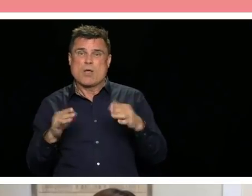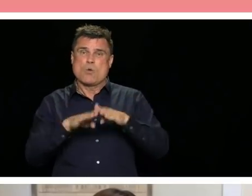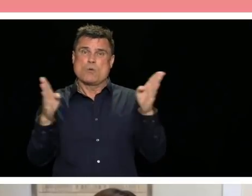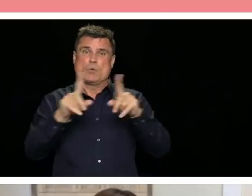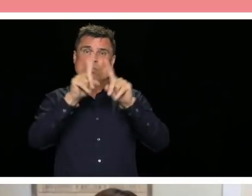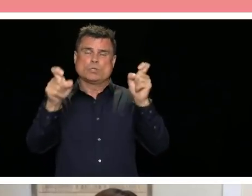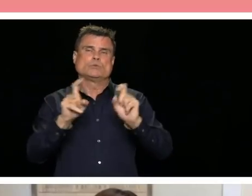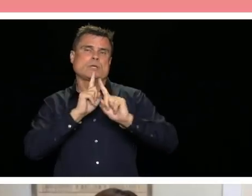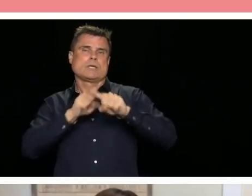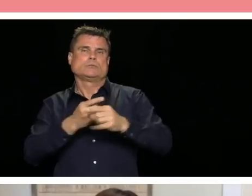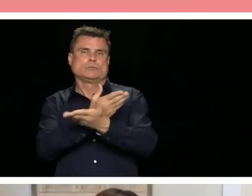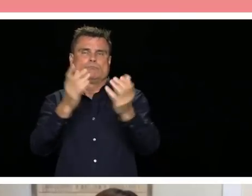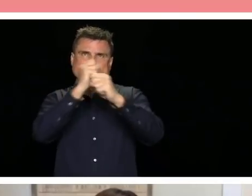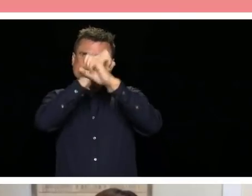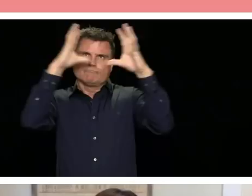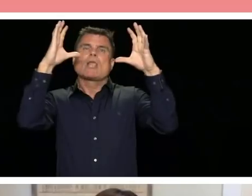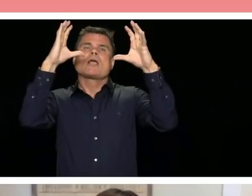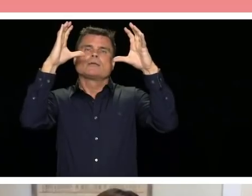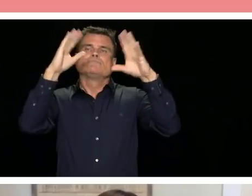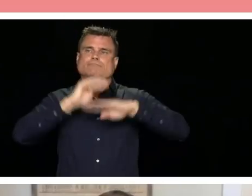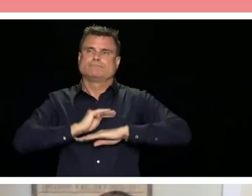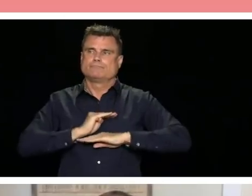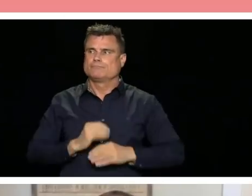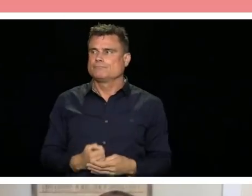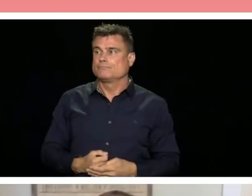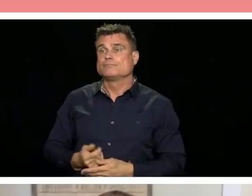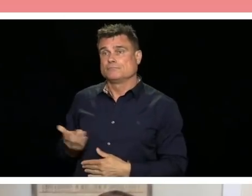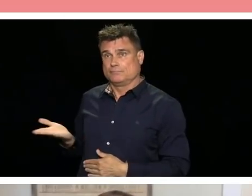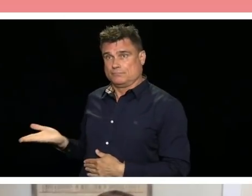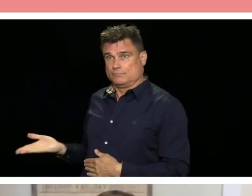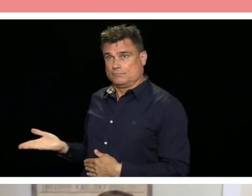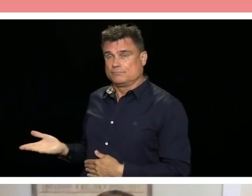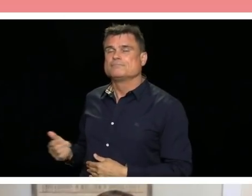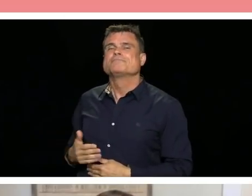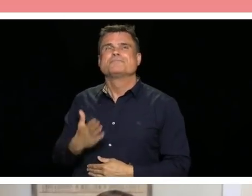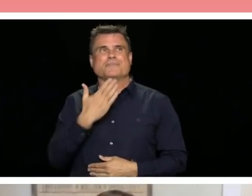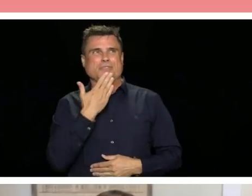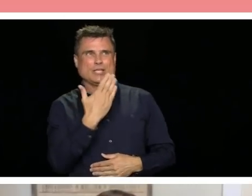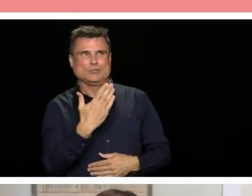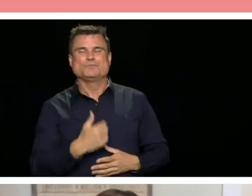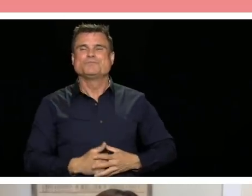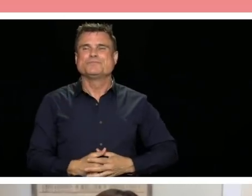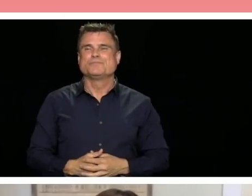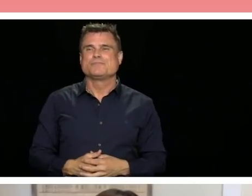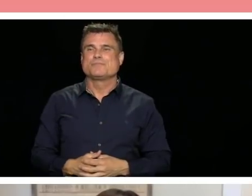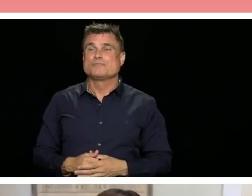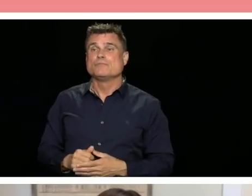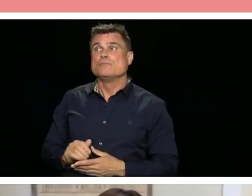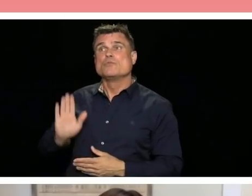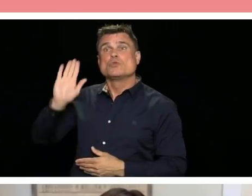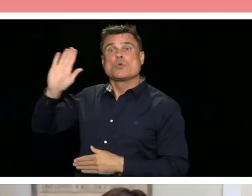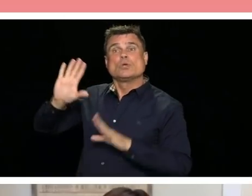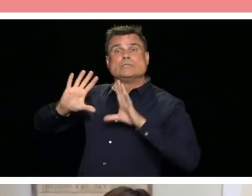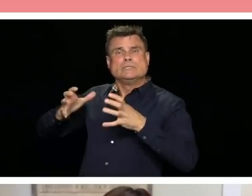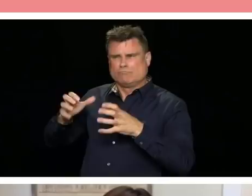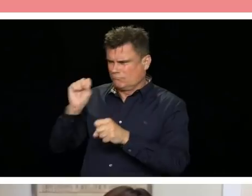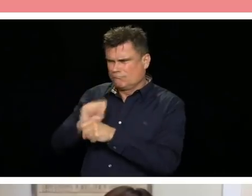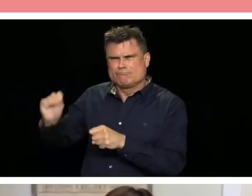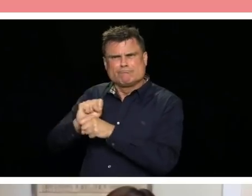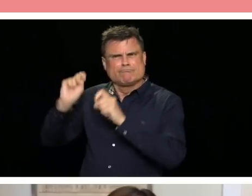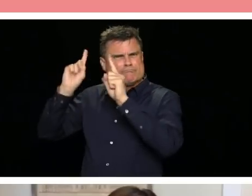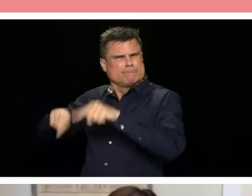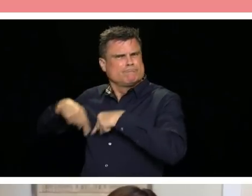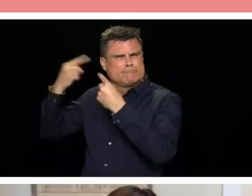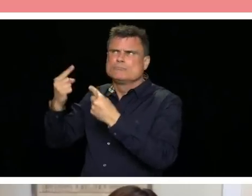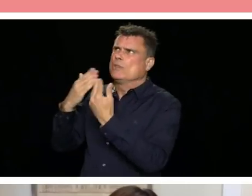Dr. Corneil, and your whole team for the amazing work you have been doing. And now I will begin with the questions we have